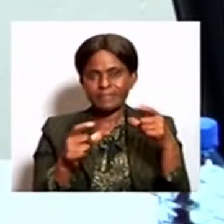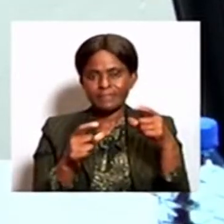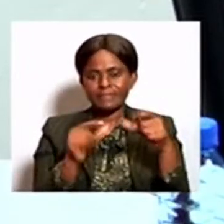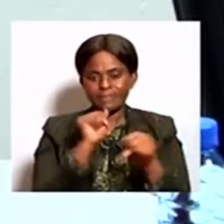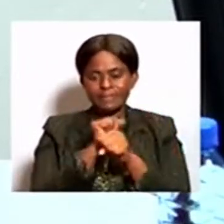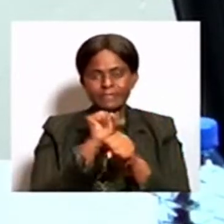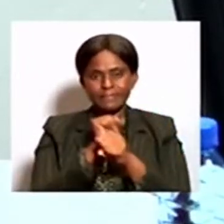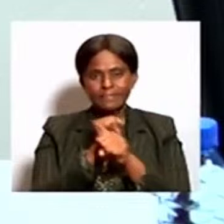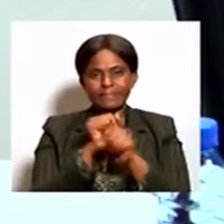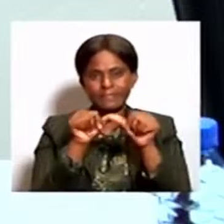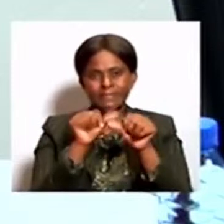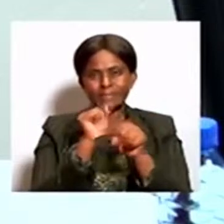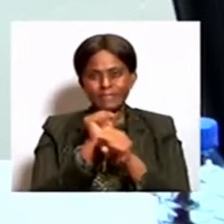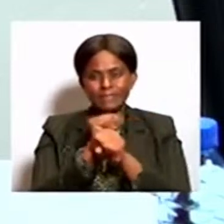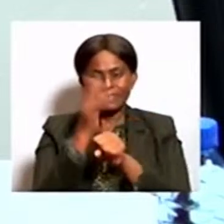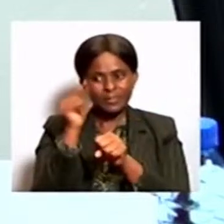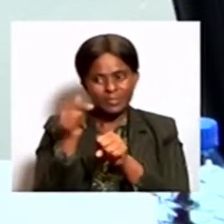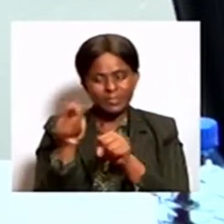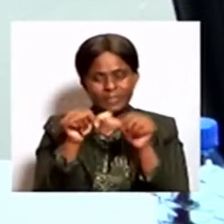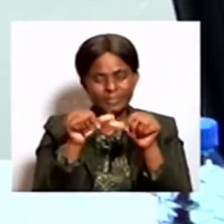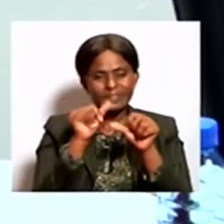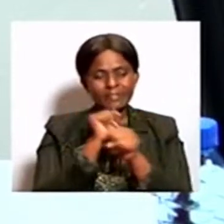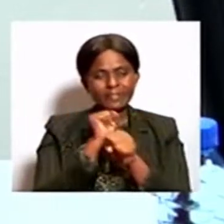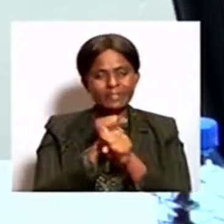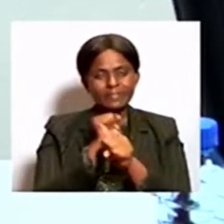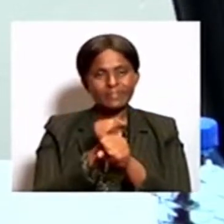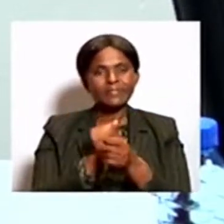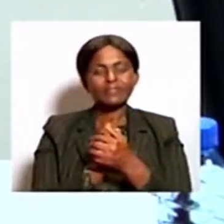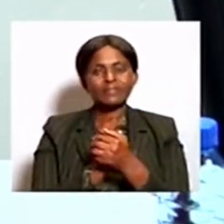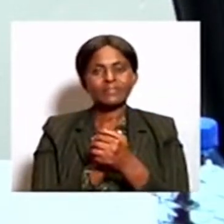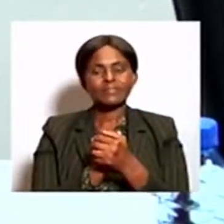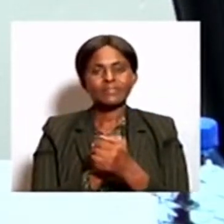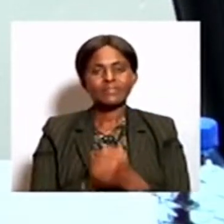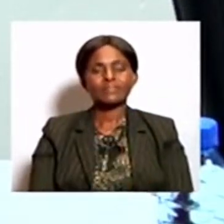working. Why are they still working?